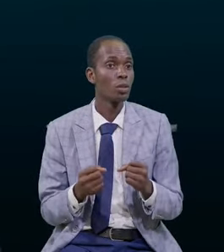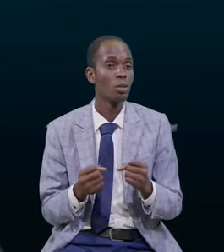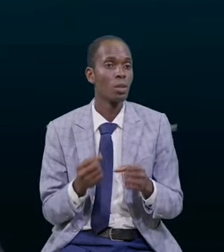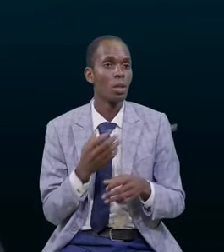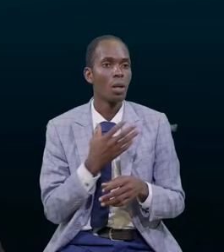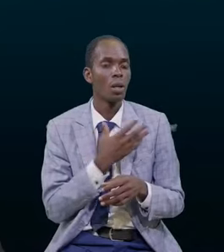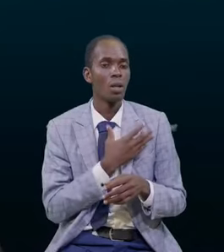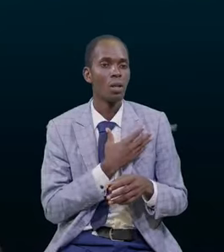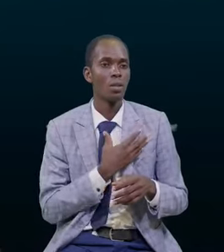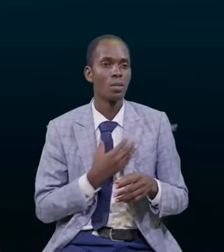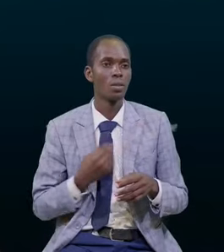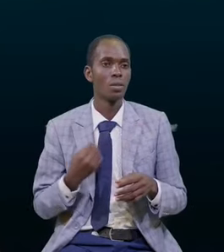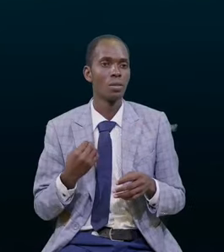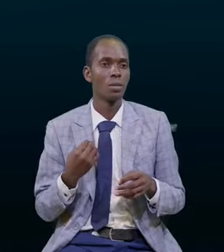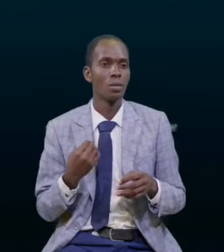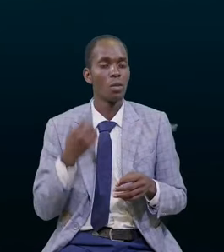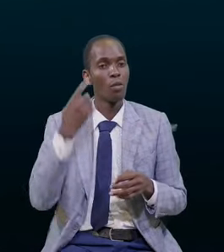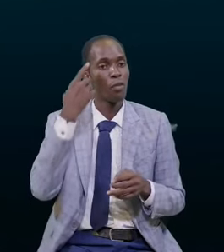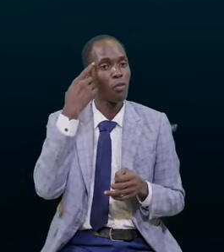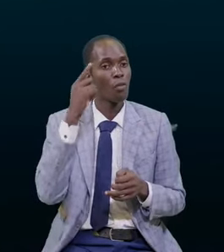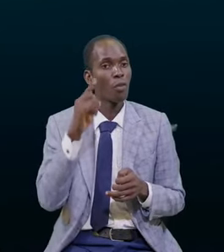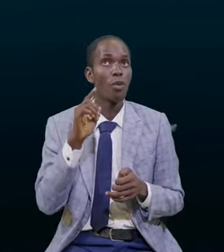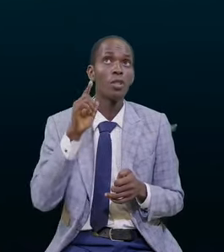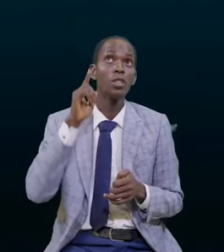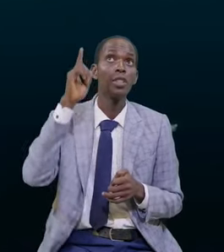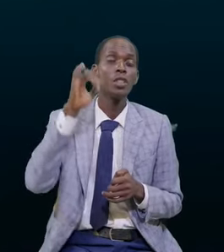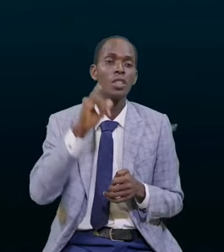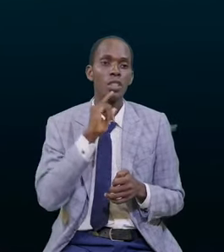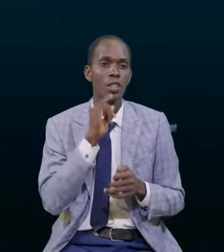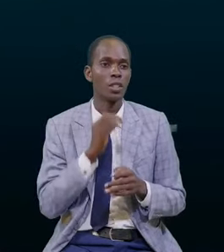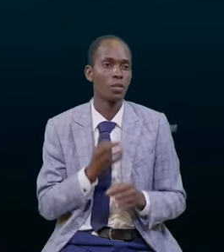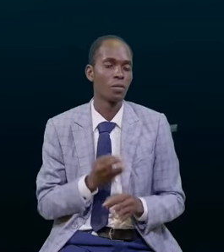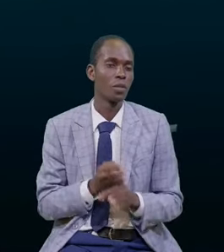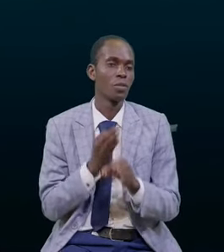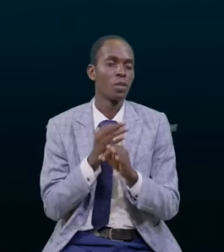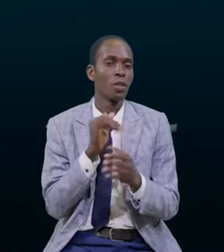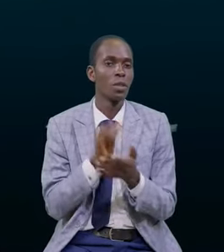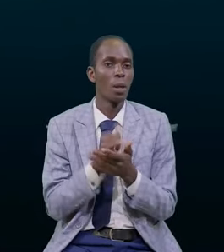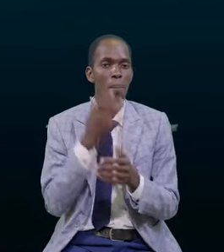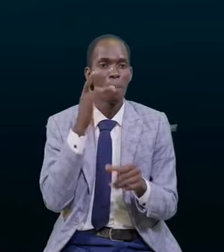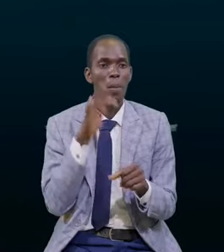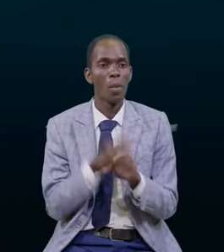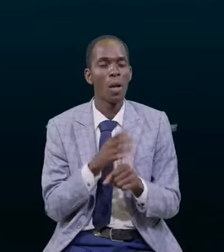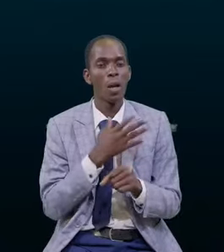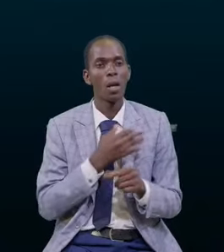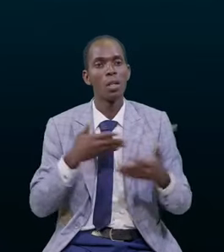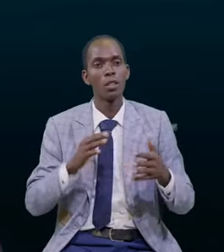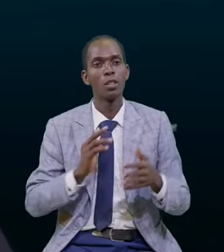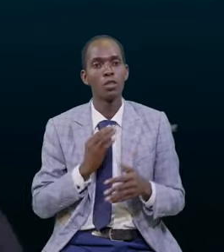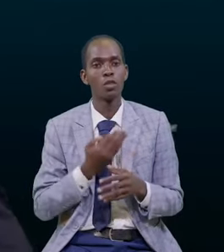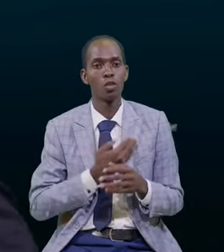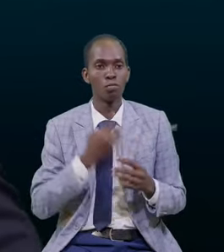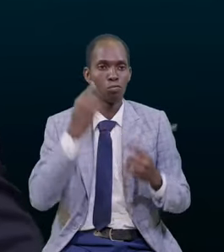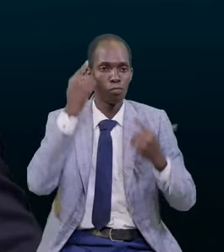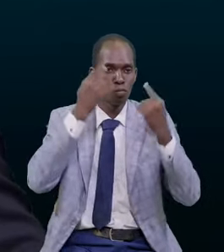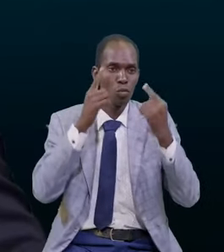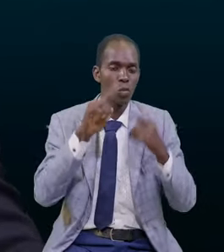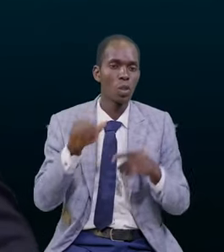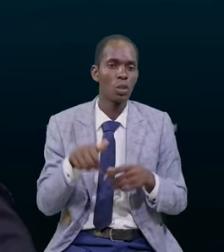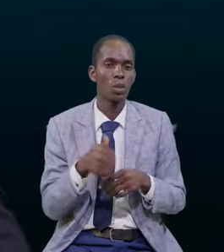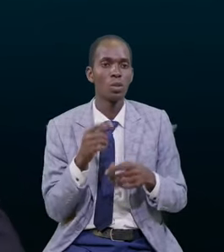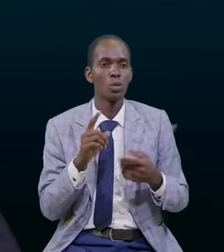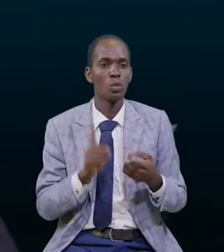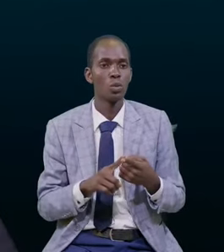wavering for he is faithful that promised and let us consider one another to provoke unto love